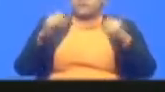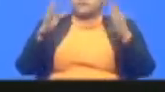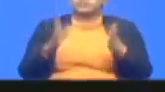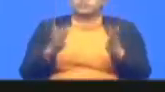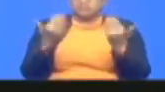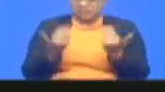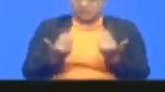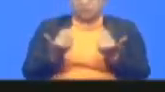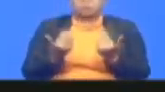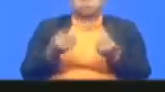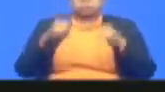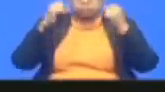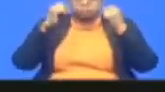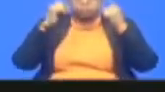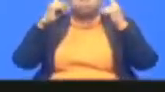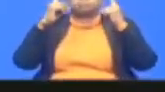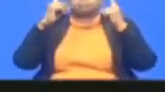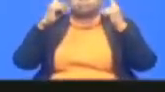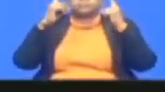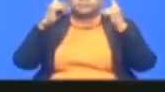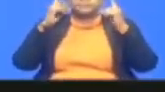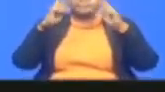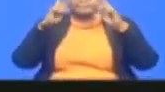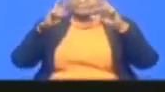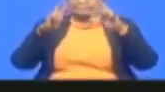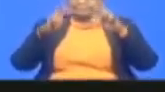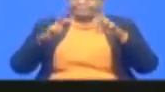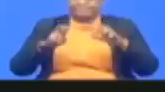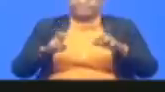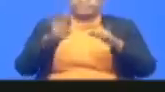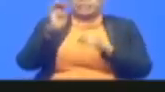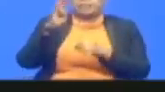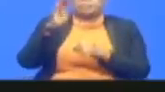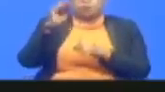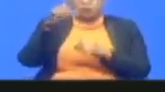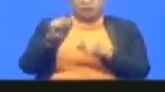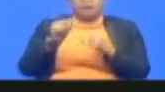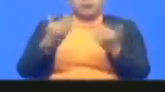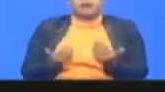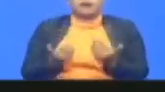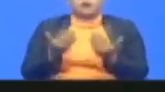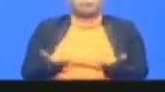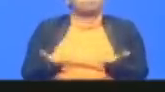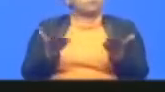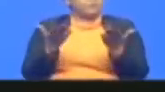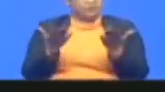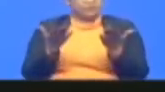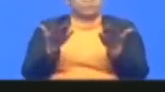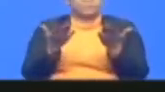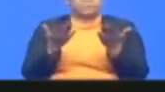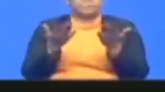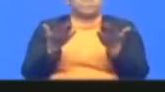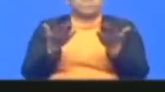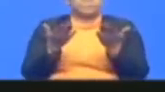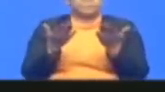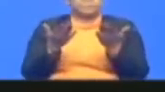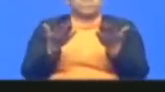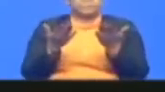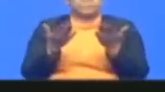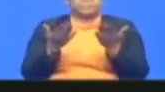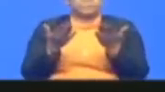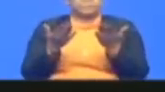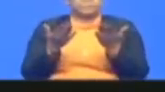alert. Screening against the Ebola virus has been intensified. Tumechukua mikakati ya kuhakikisha